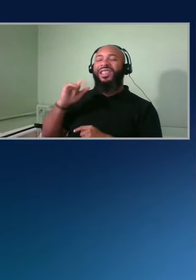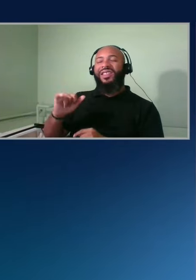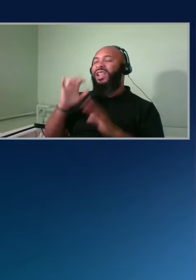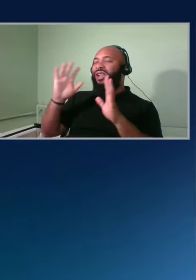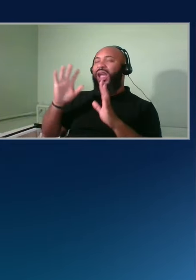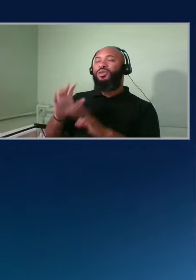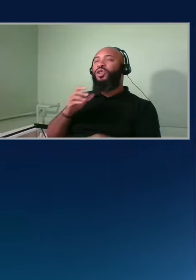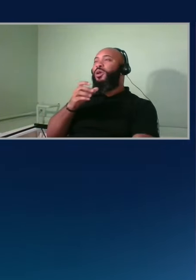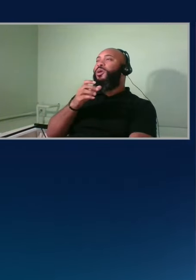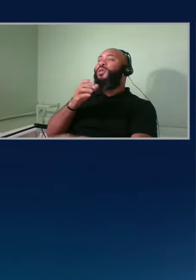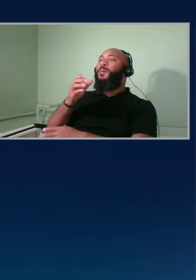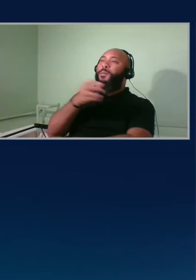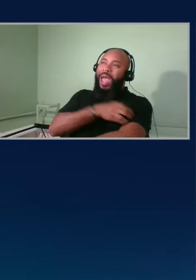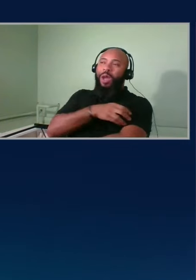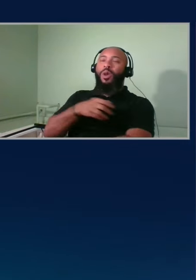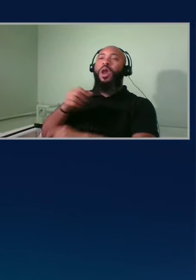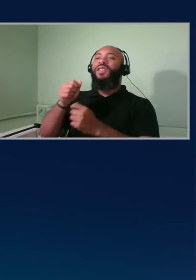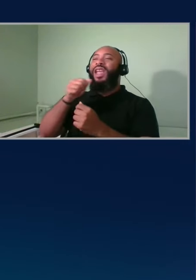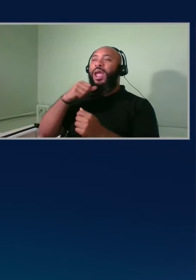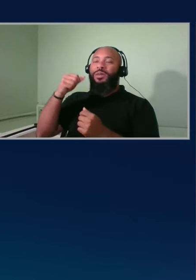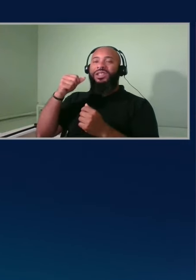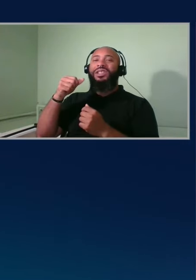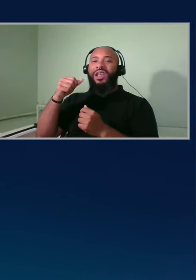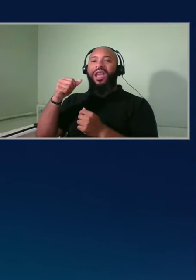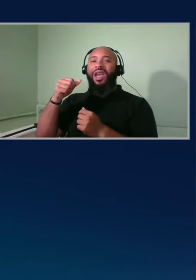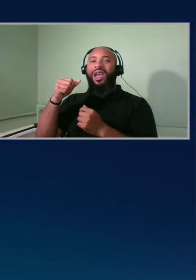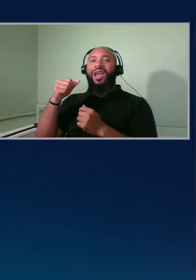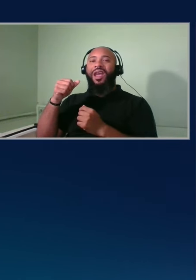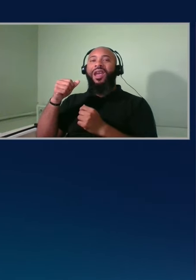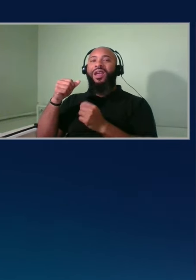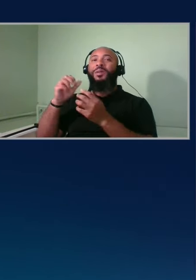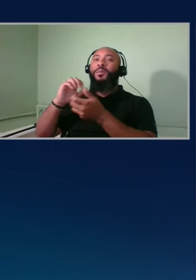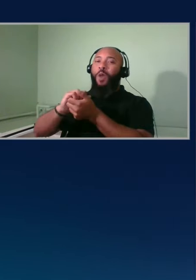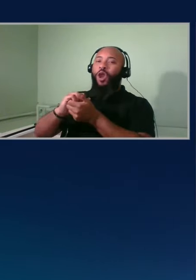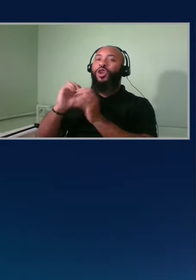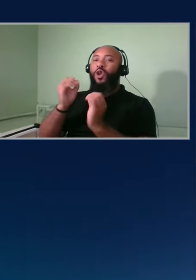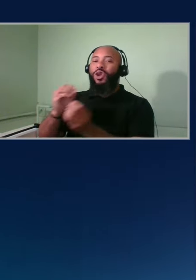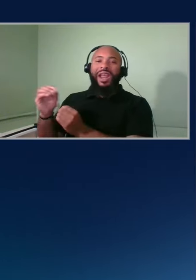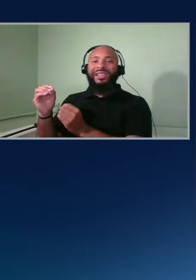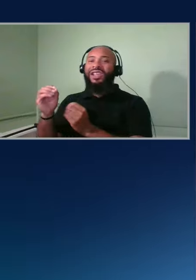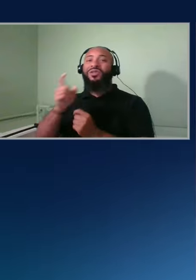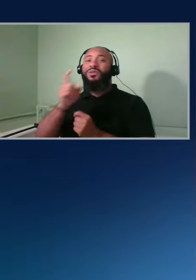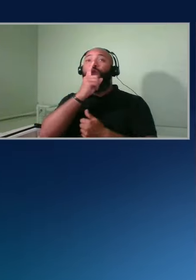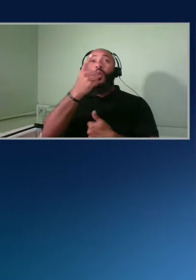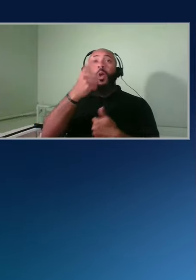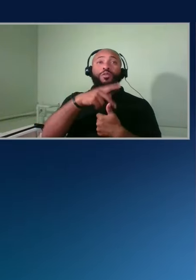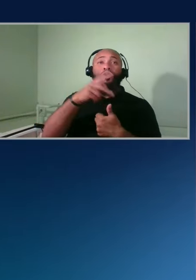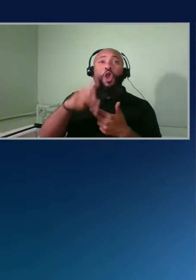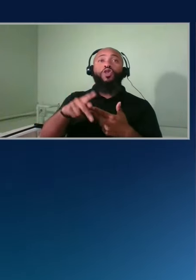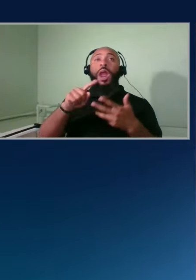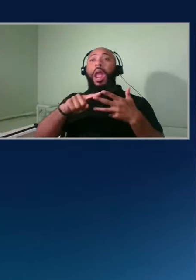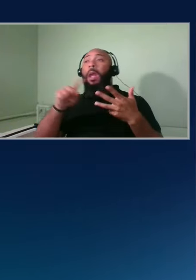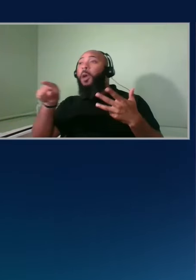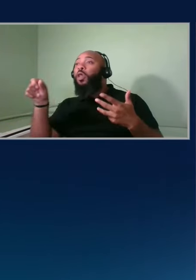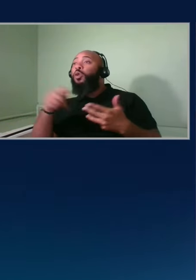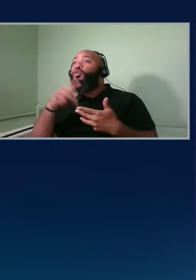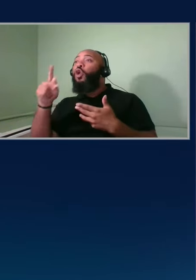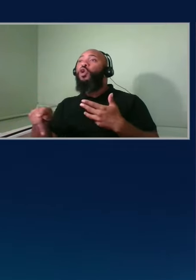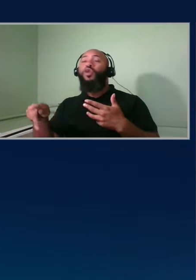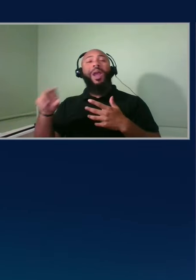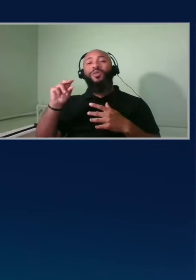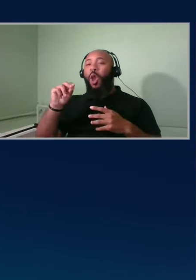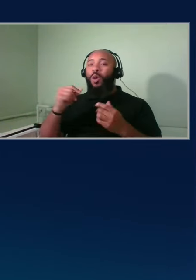Partner Organization is it's not just one program or another. It's bringing it all together and helping our partners on that